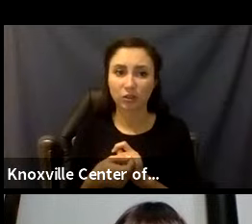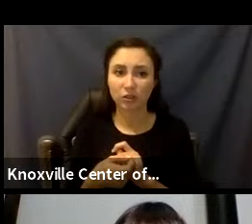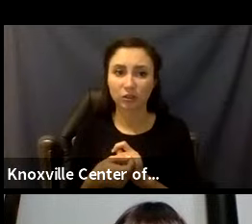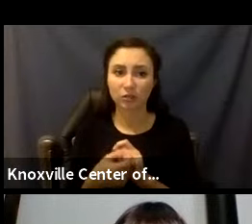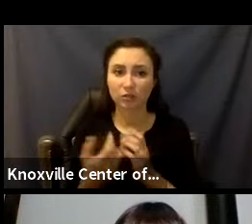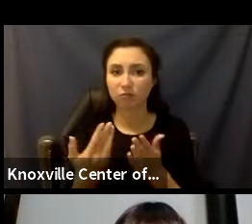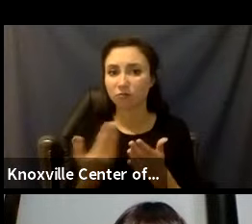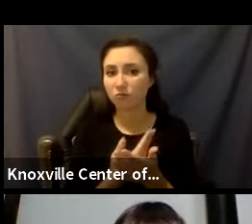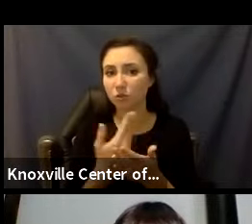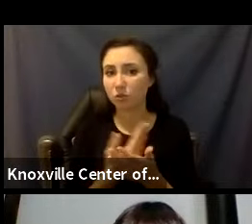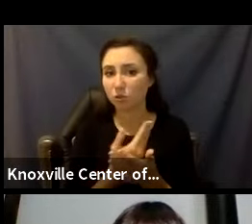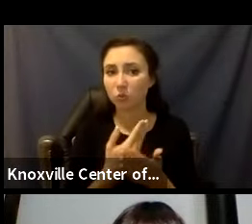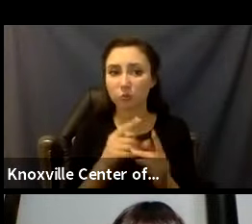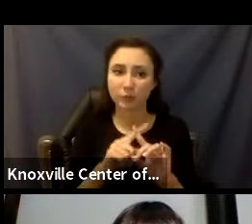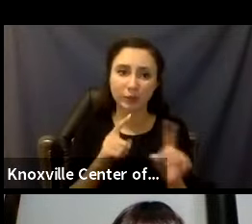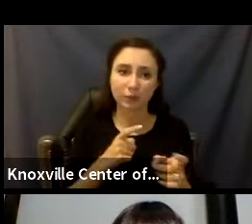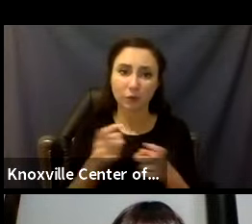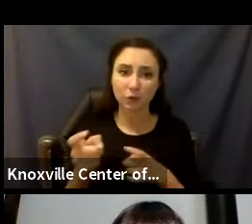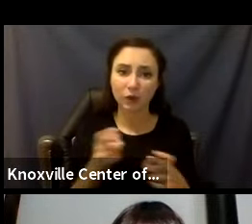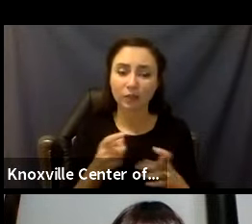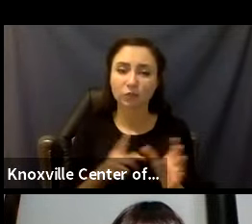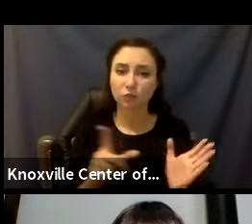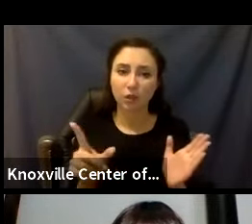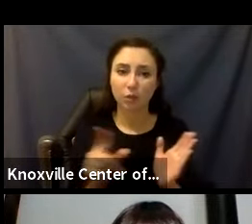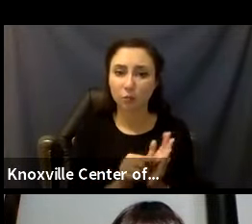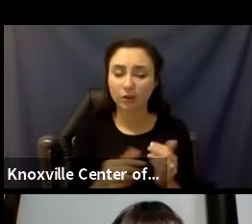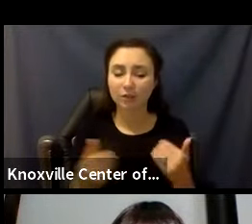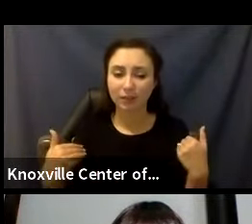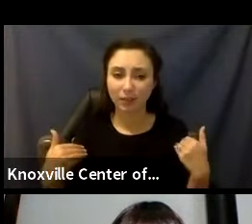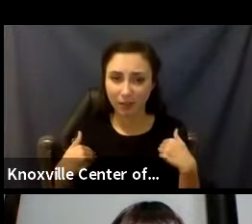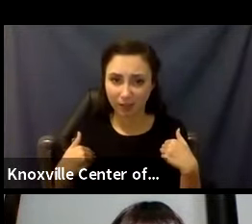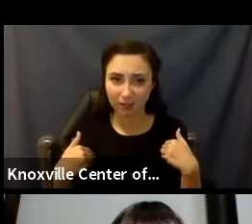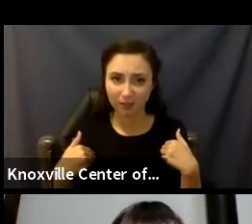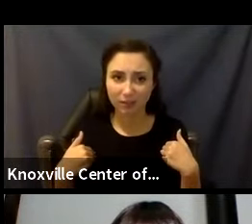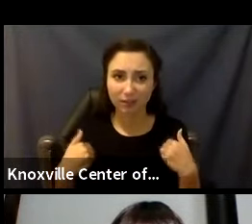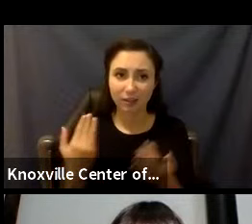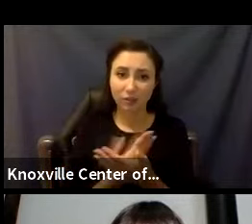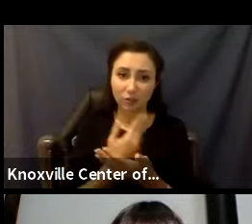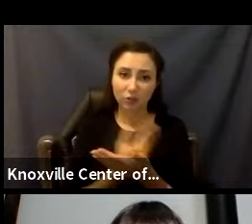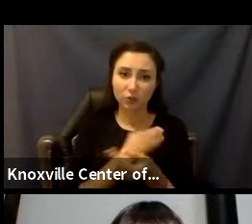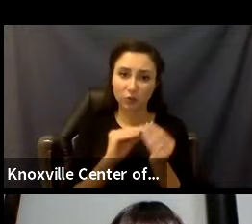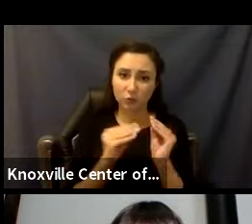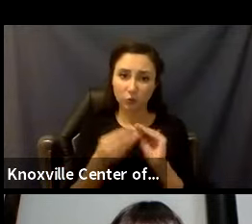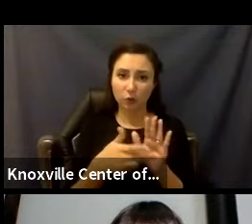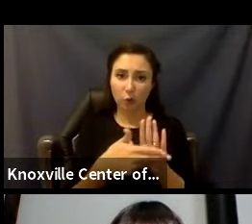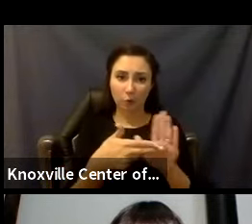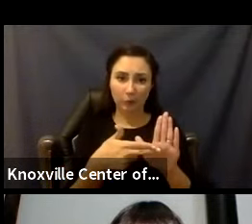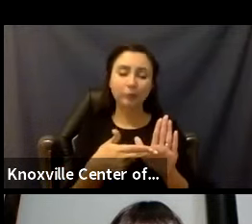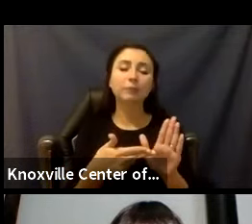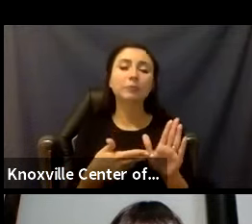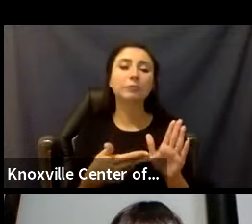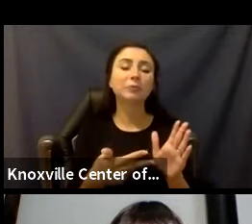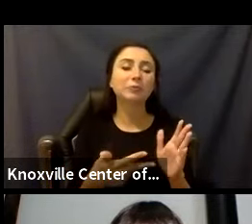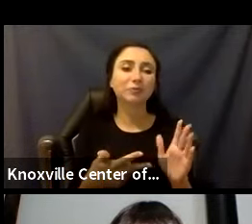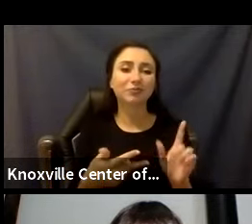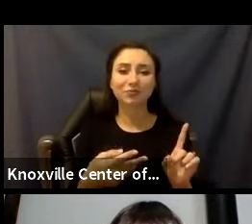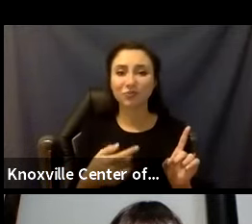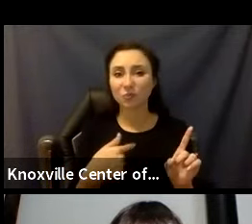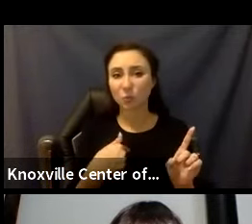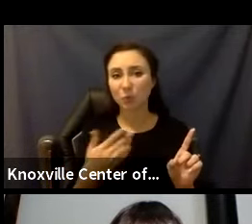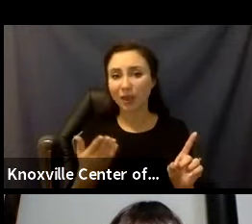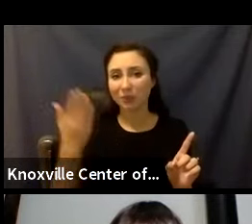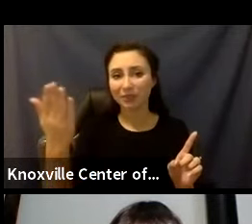have a different regulation that is printed and has the new number on it. So I would